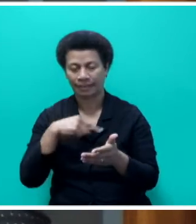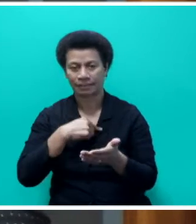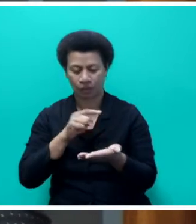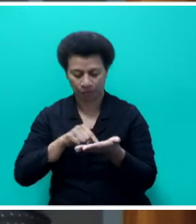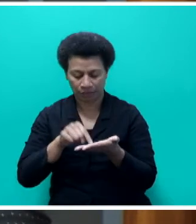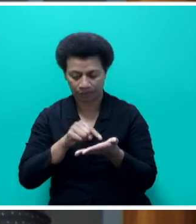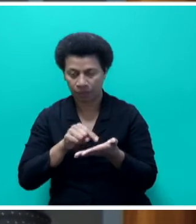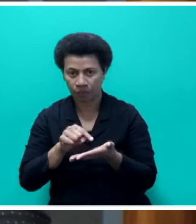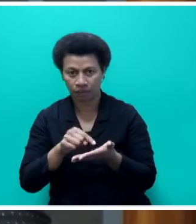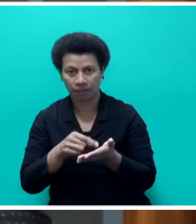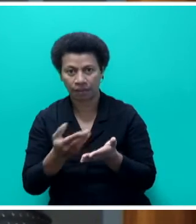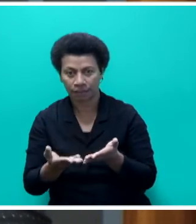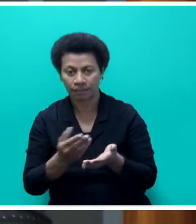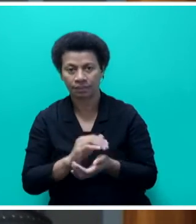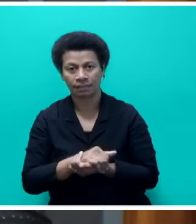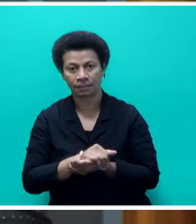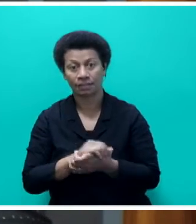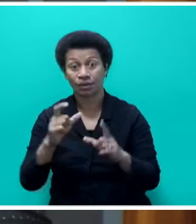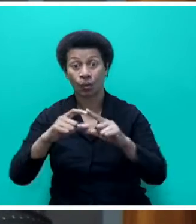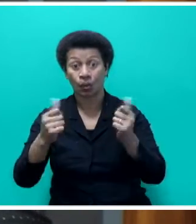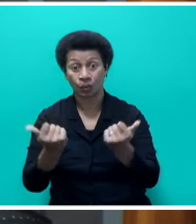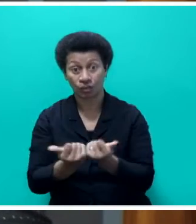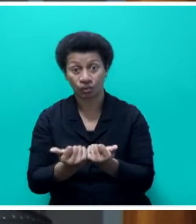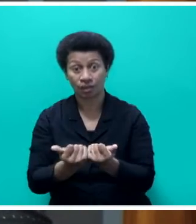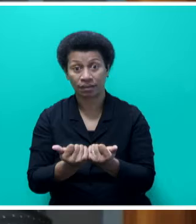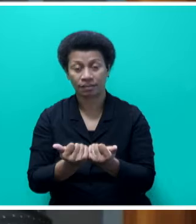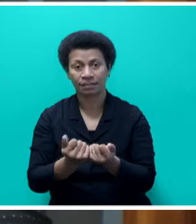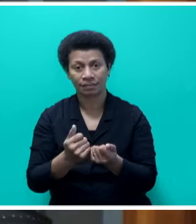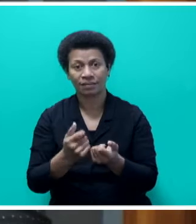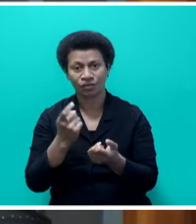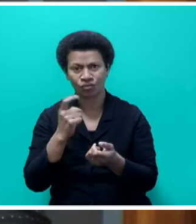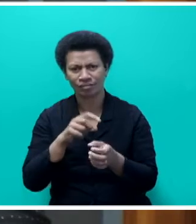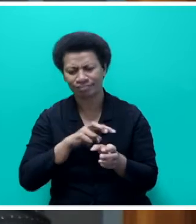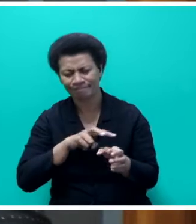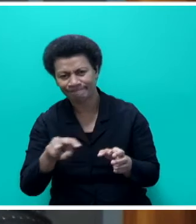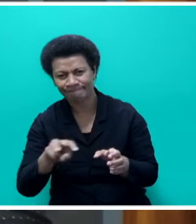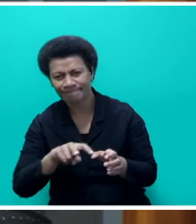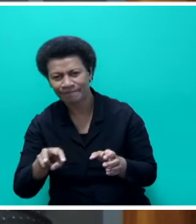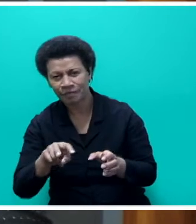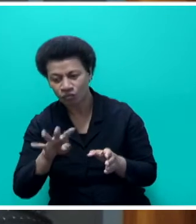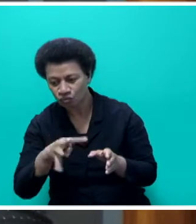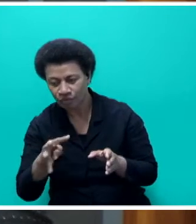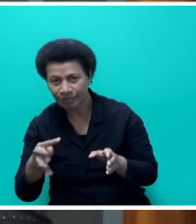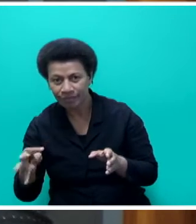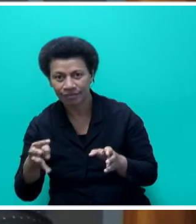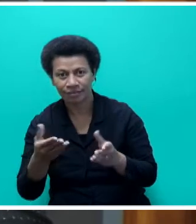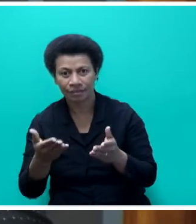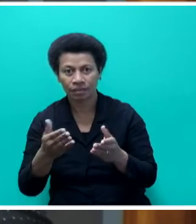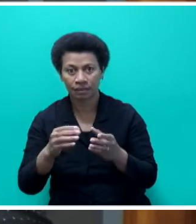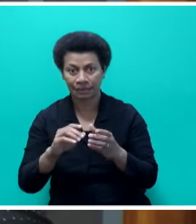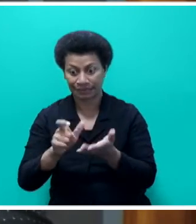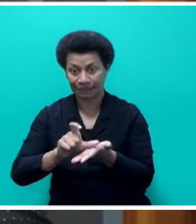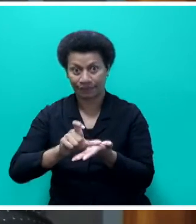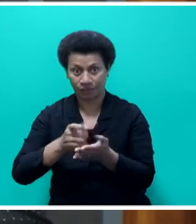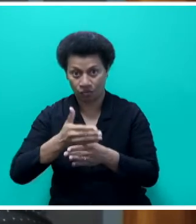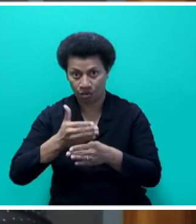Speaker. The contractor currently is mobilizing to the site with procured materials to recommence with the civil works. The